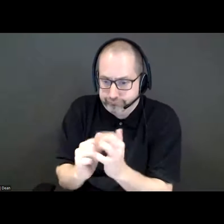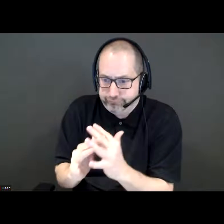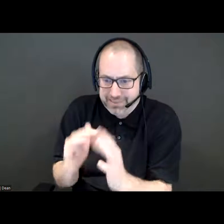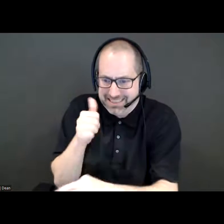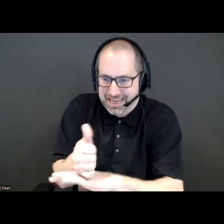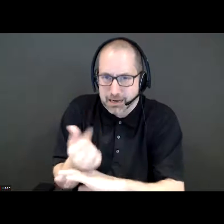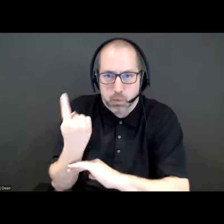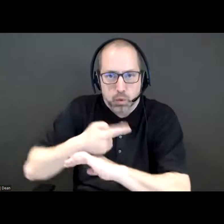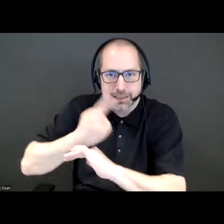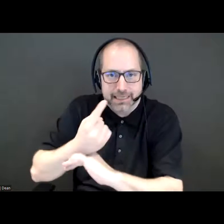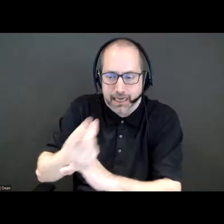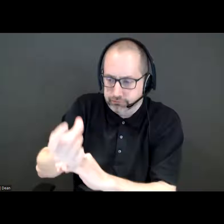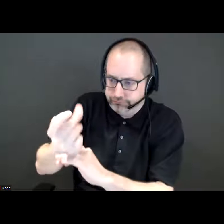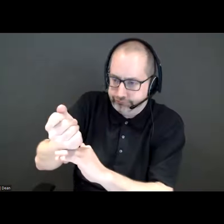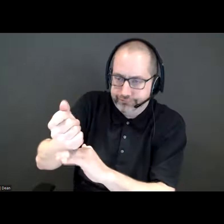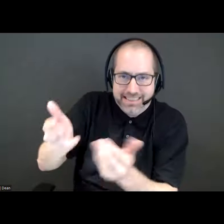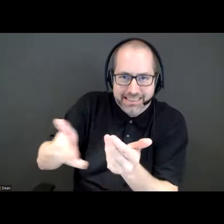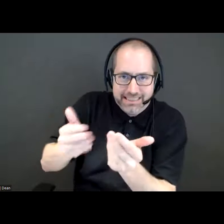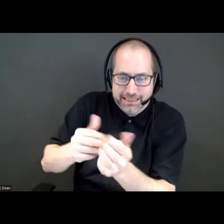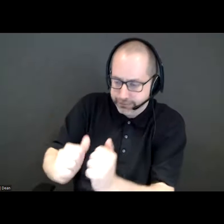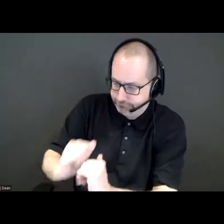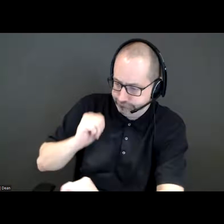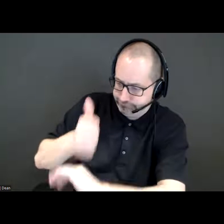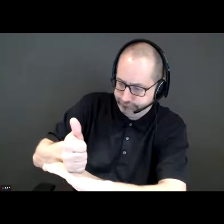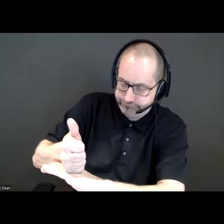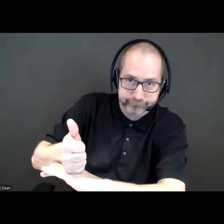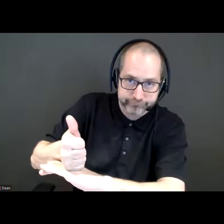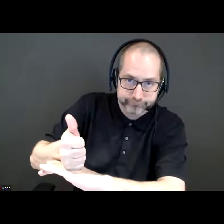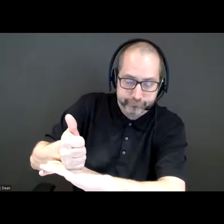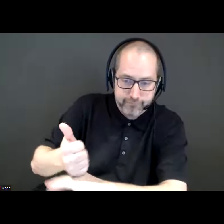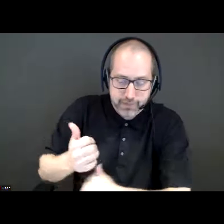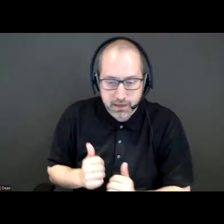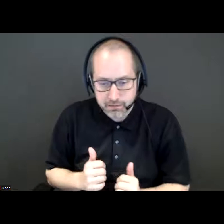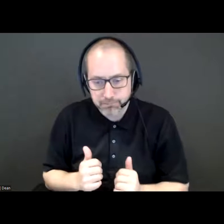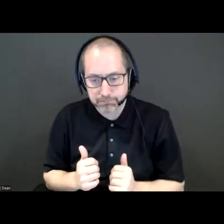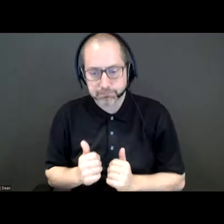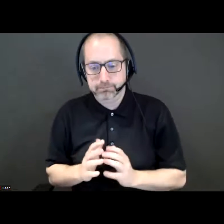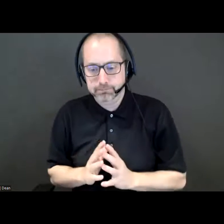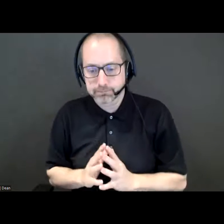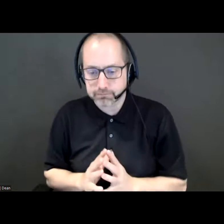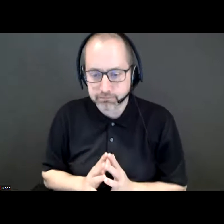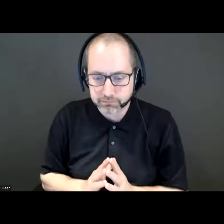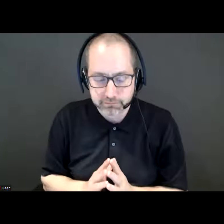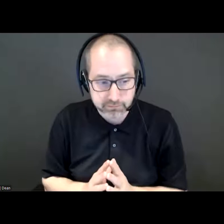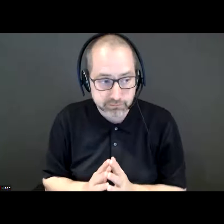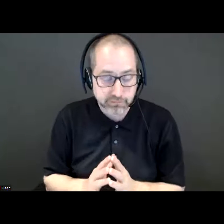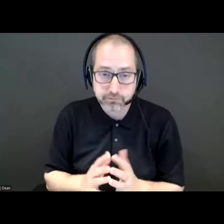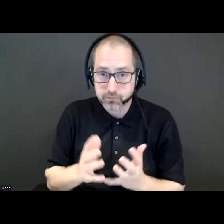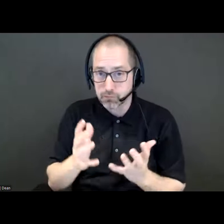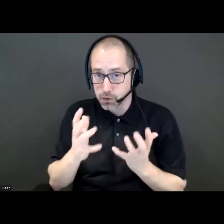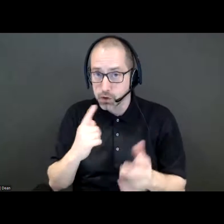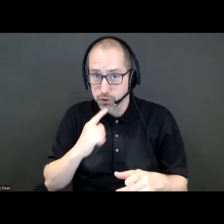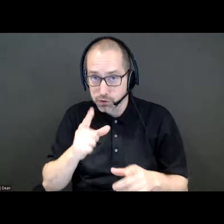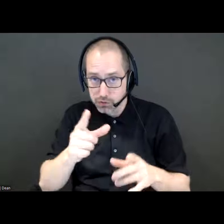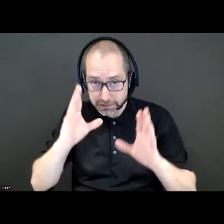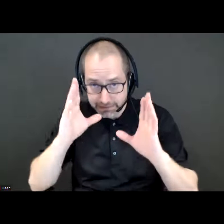It's immediate and it's doable. So I want, even though I want you to hear what I say, I want